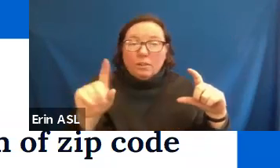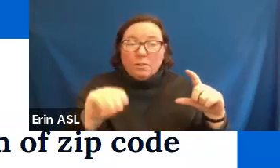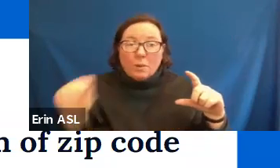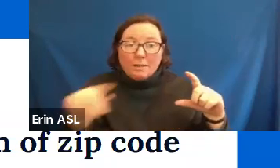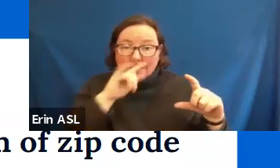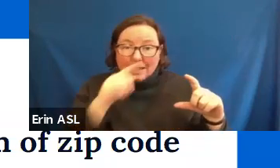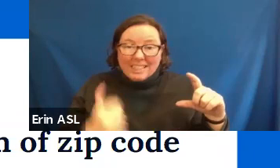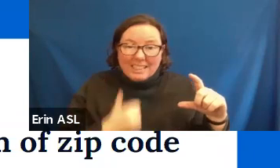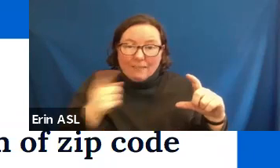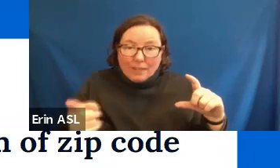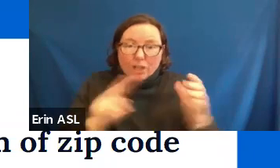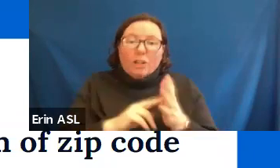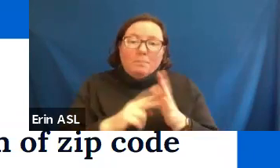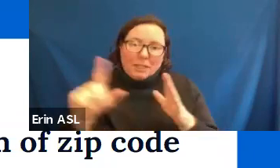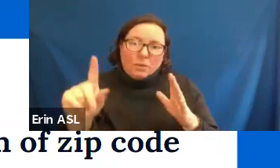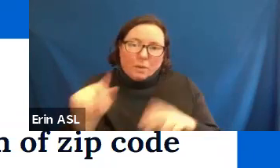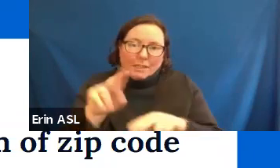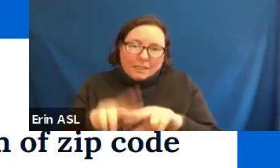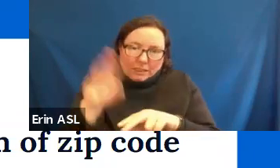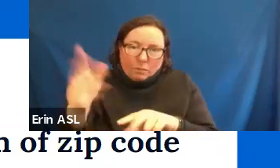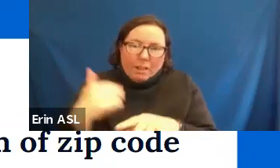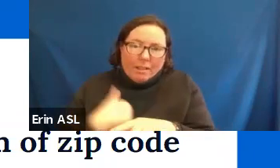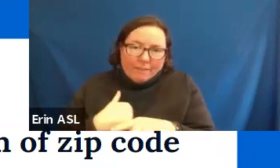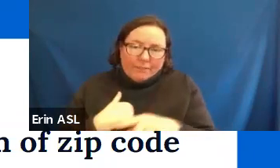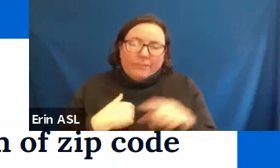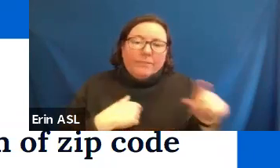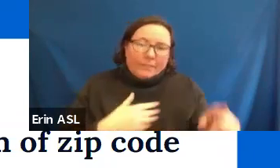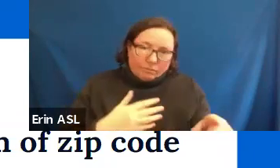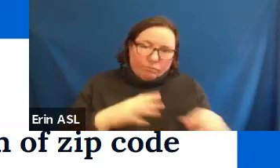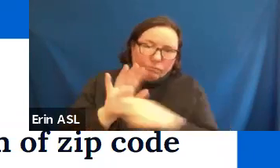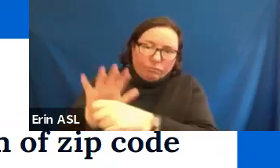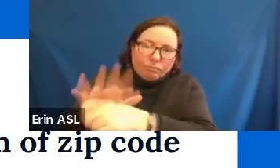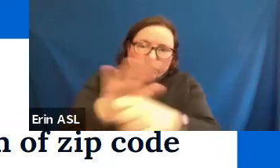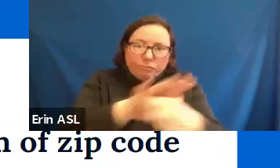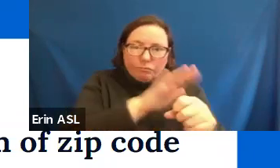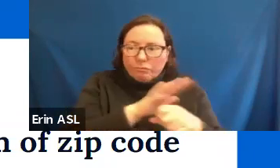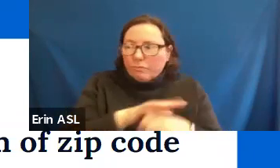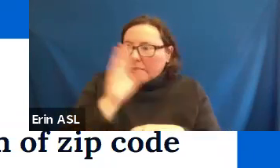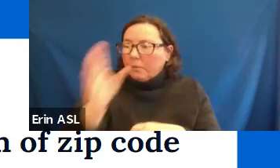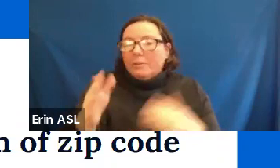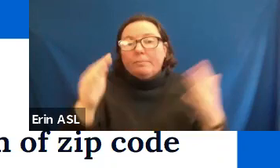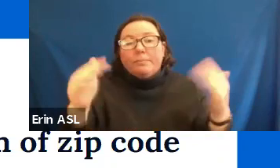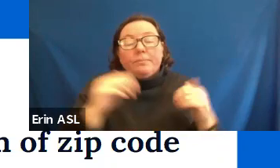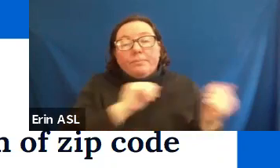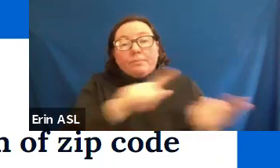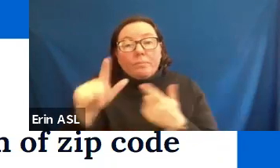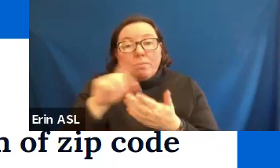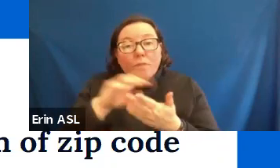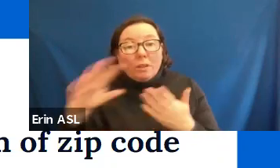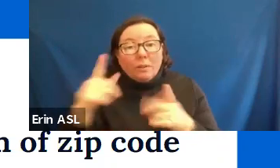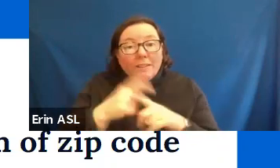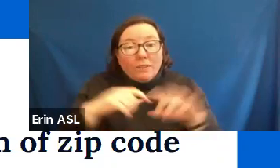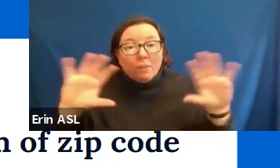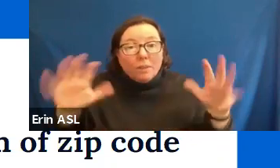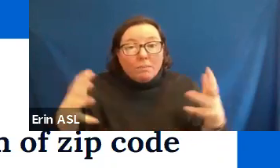Thank you. Okay. And so all of the students from the pool who have